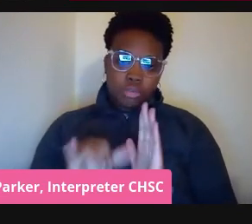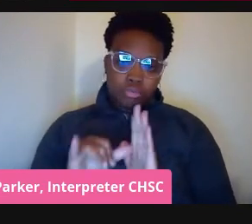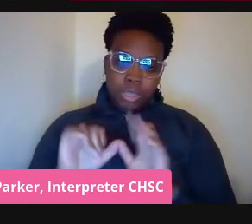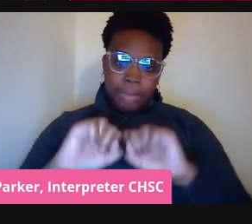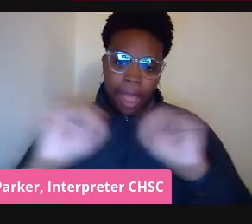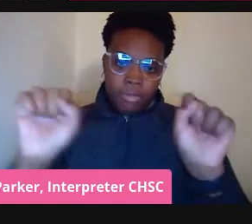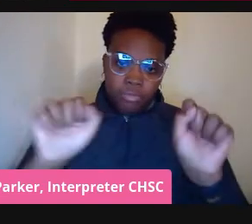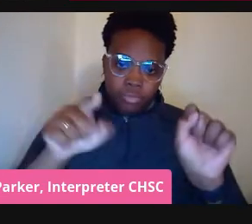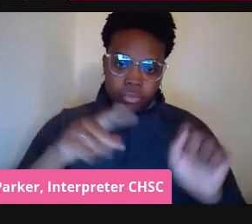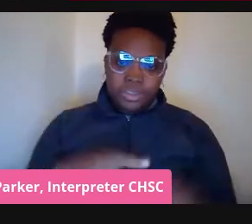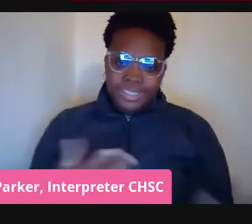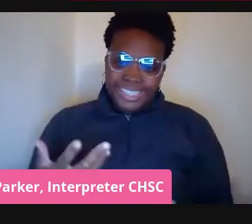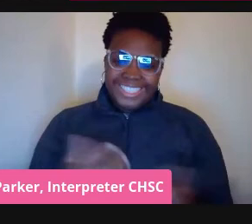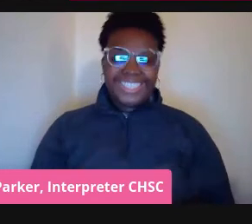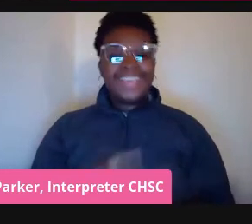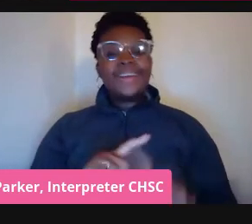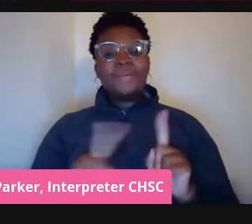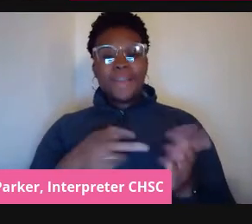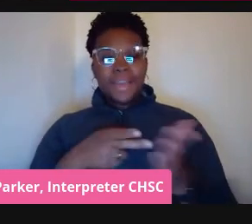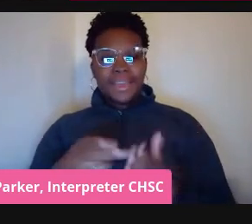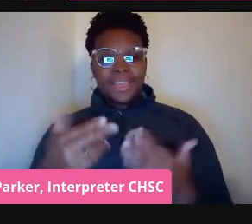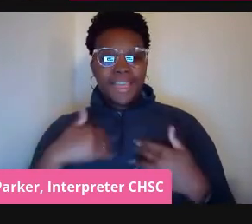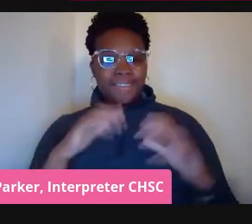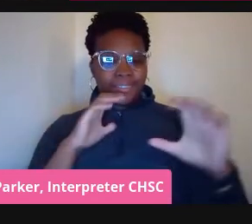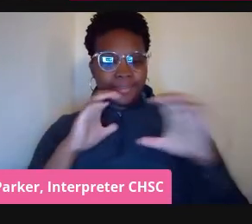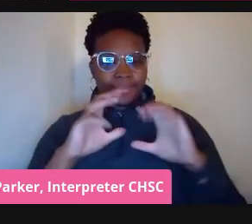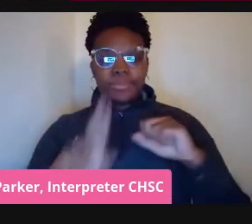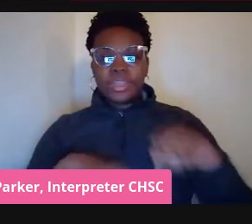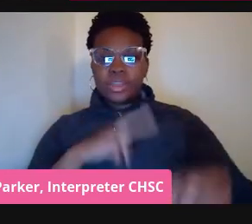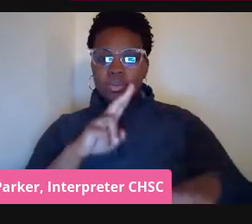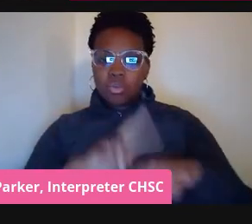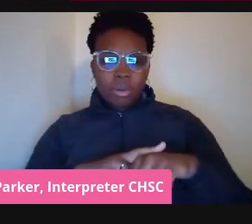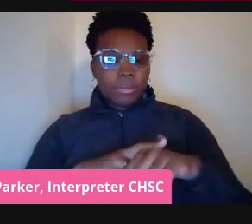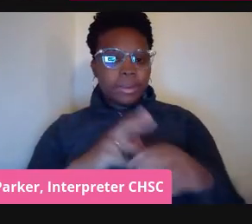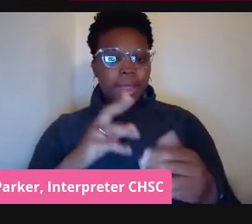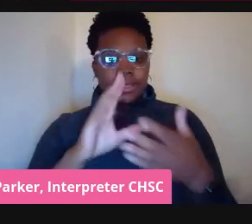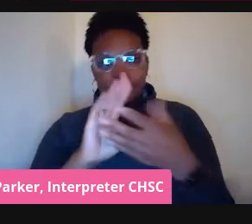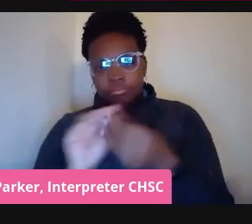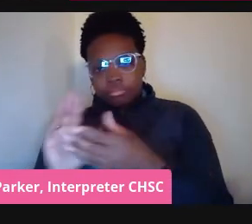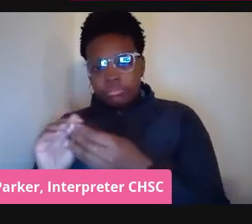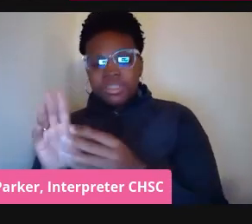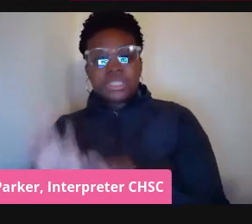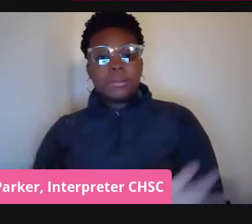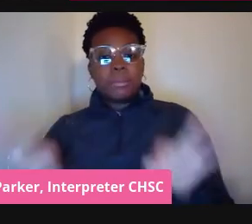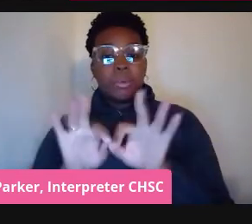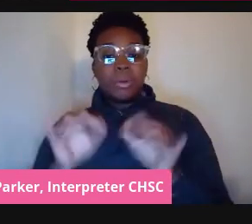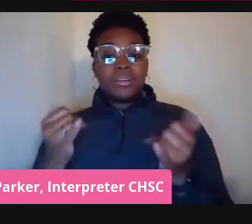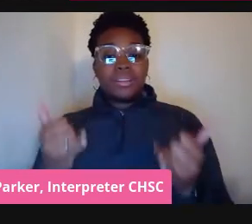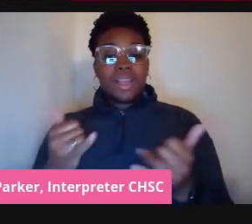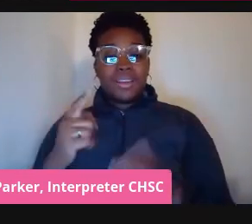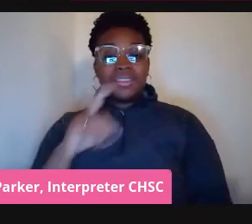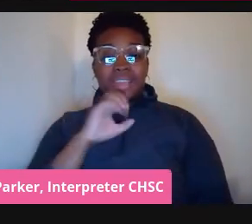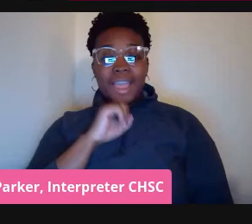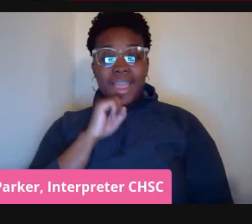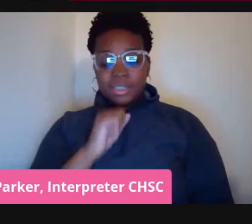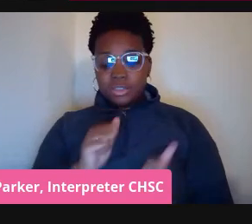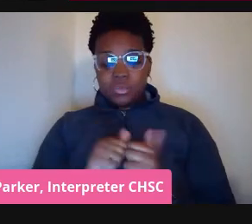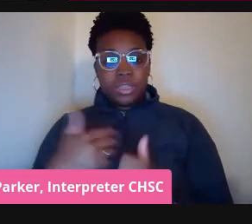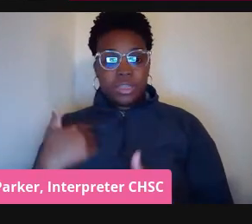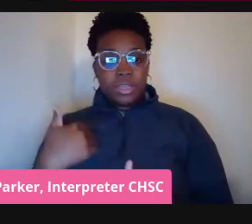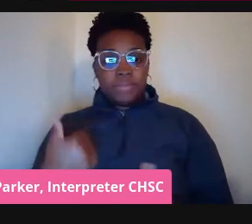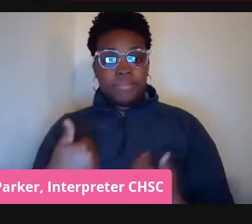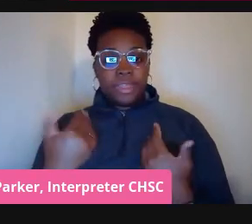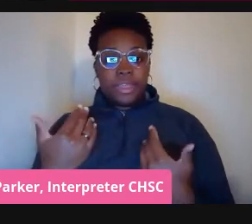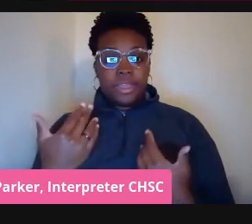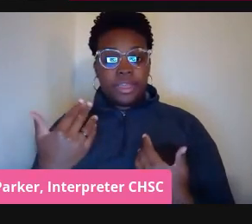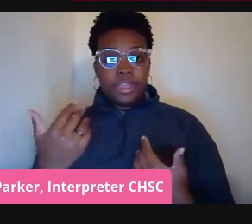honestly, like having those conversations and normalizing it all is, I think, so important at this age, like with younger people too. And sorry, they're talking really loud